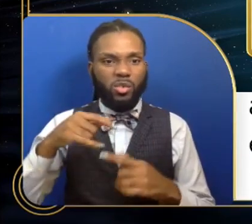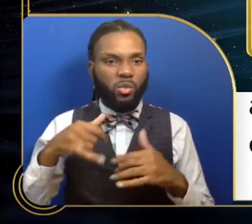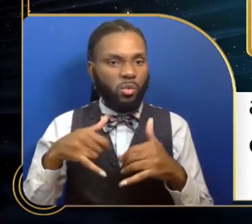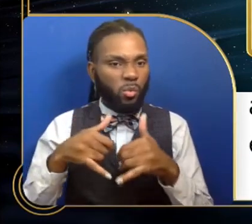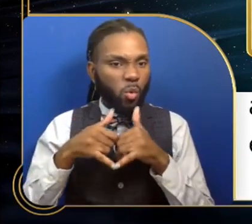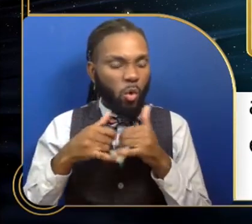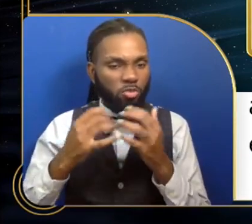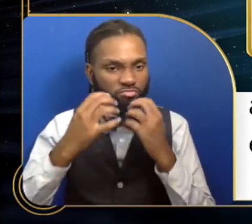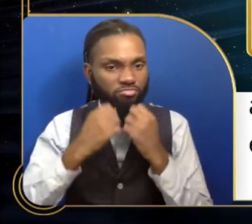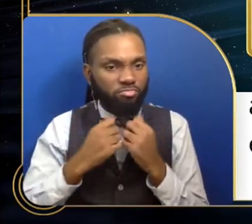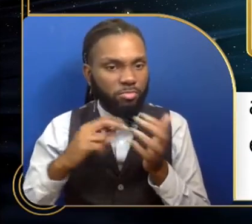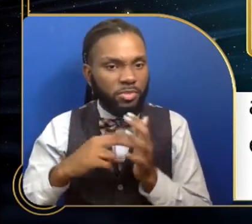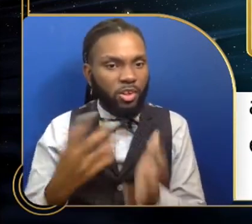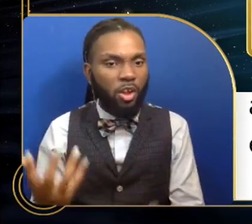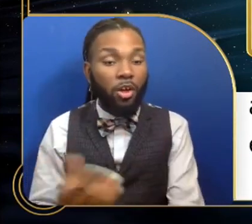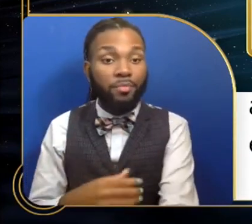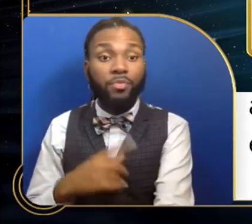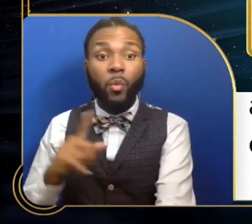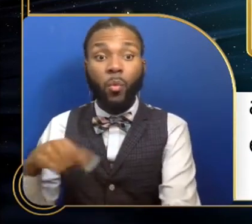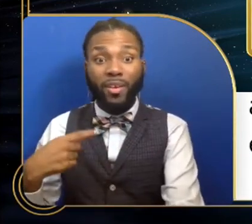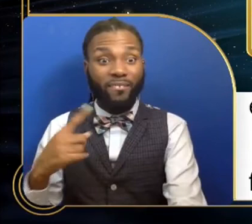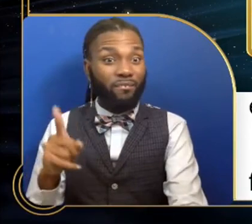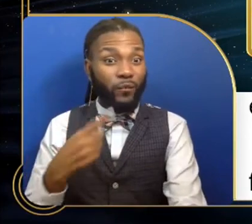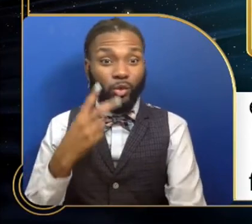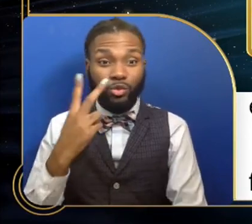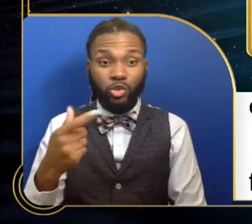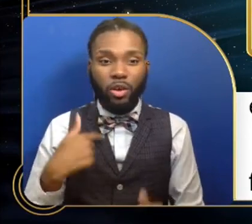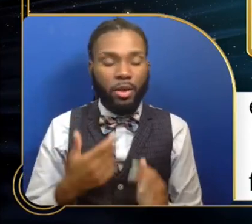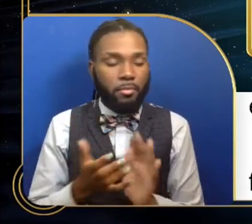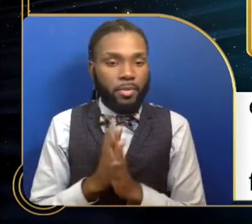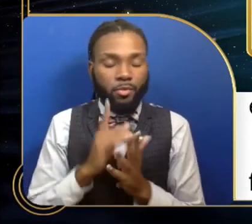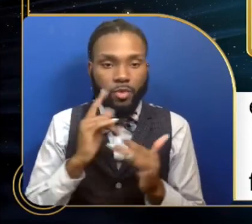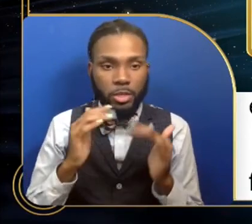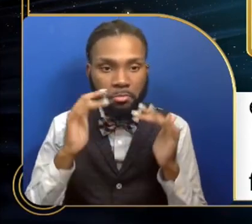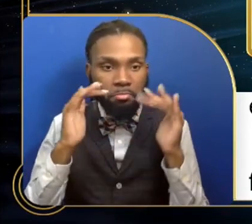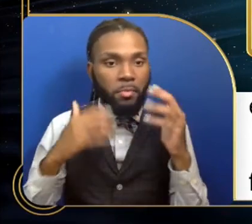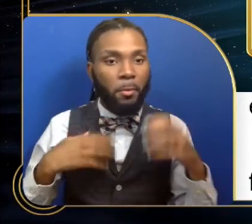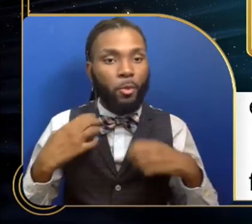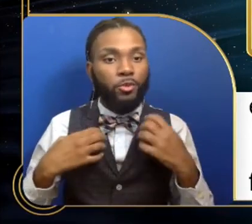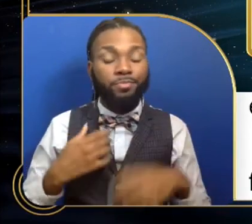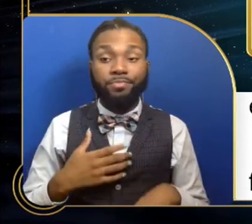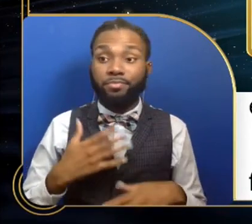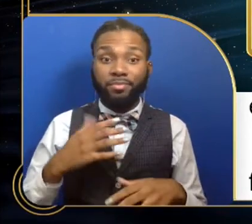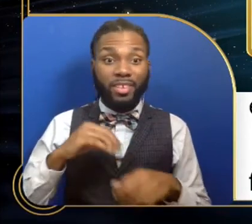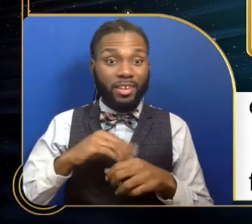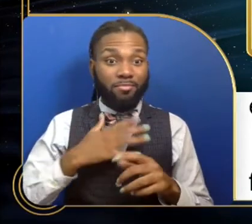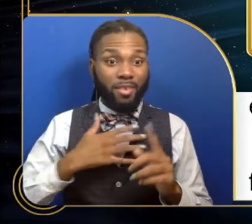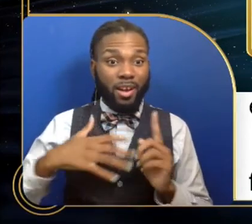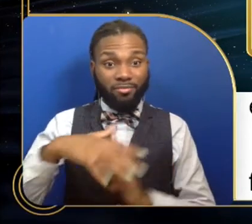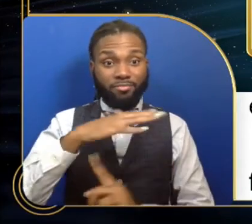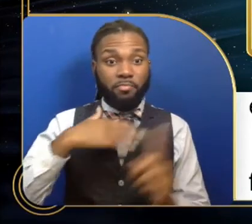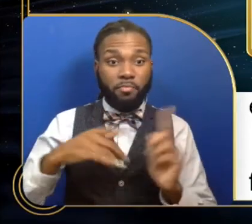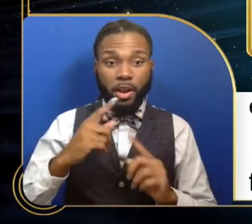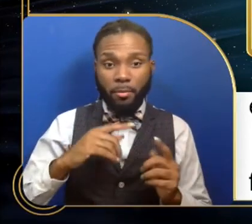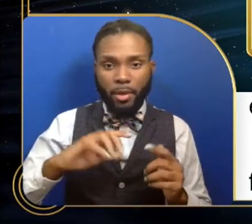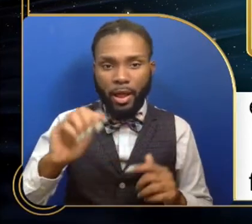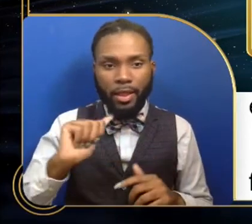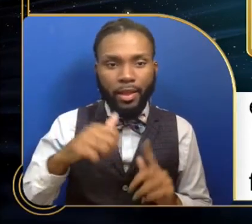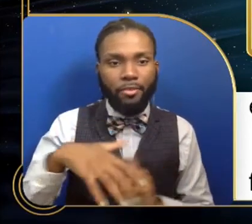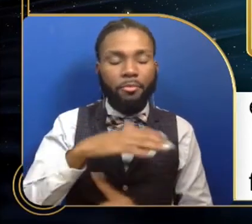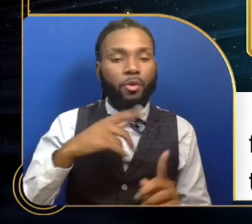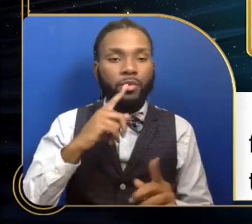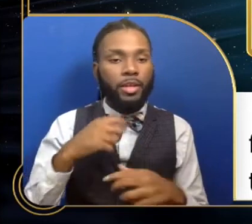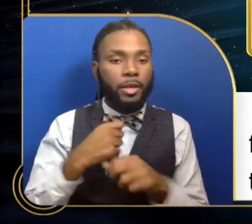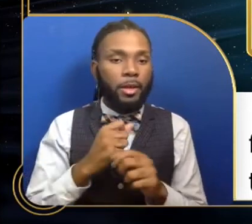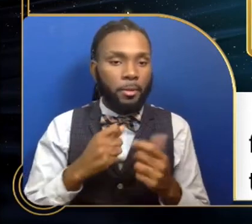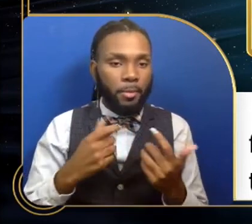saw it, I got really emotional. Growing up in the athletic environment that I trained in, it made it very easy for kids like me with big feelings to